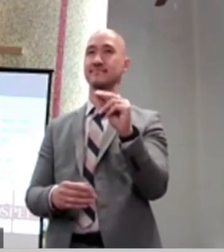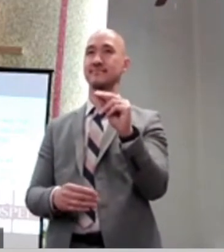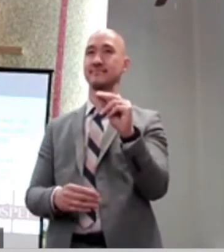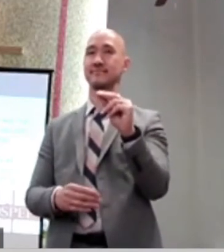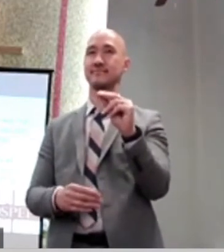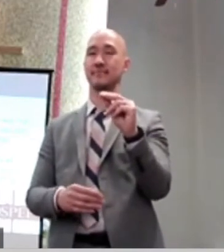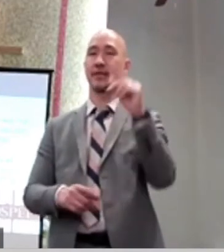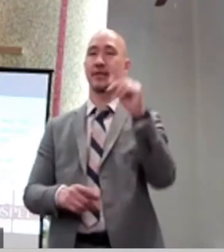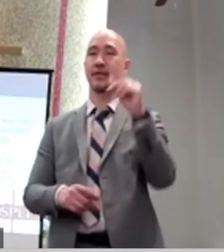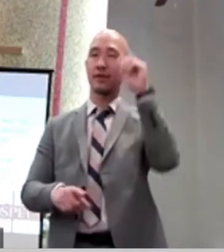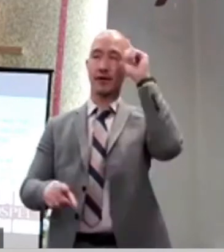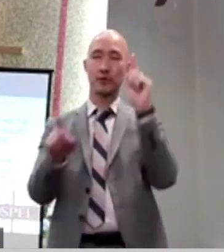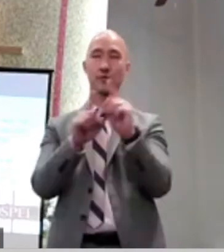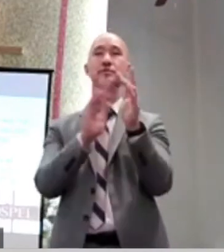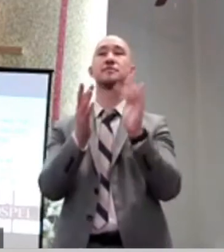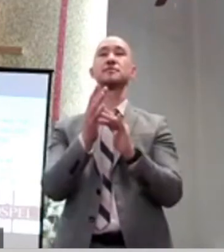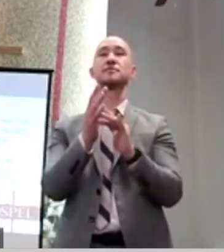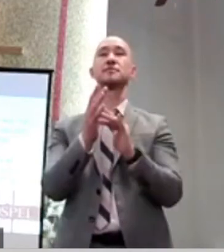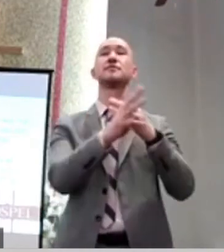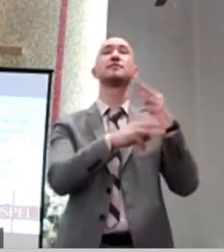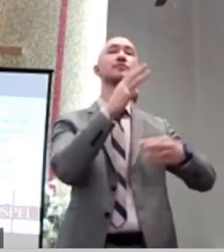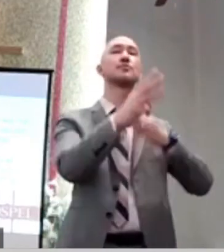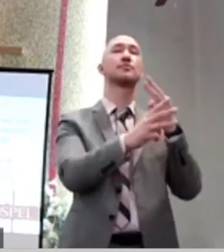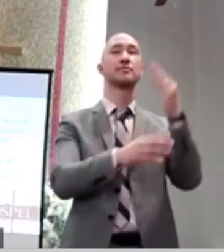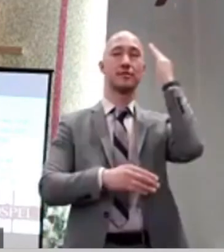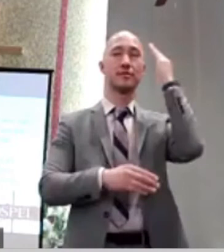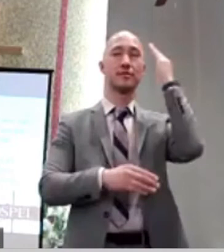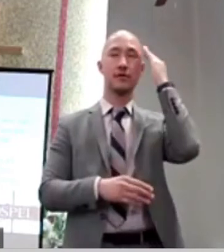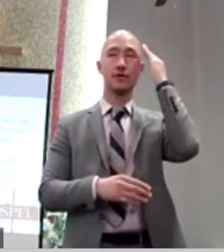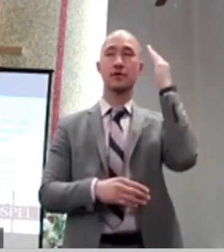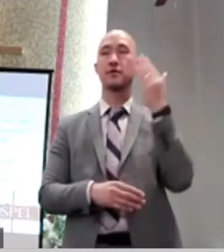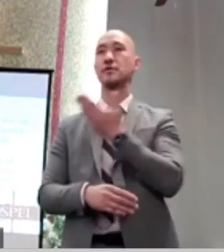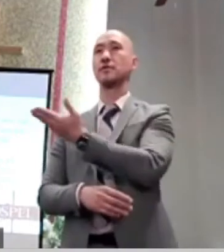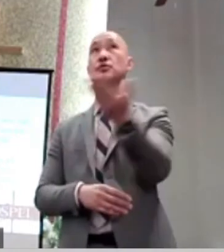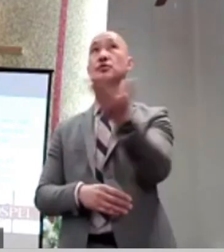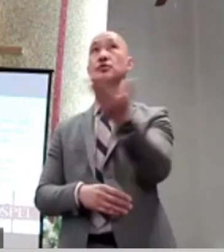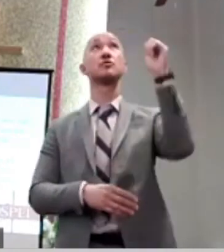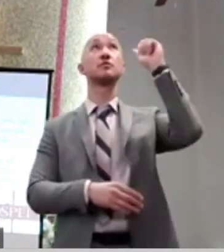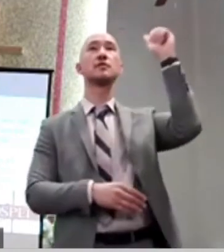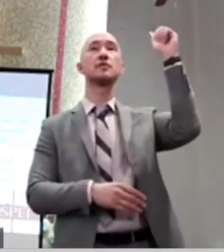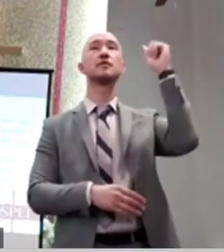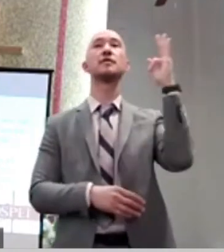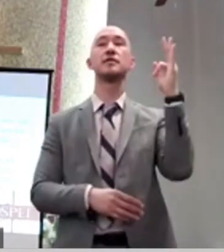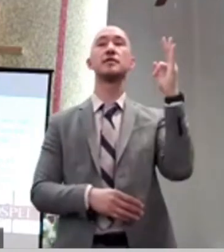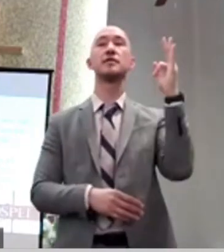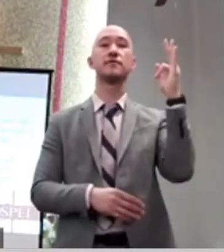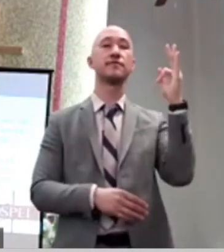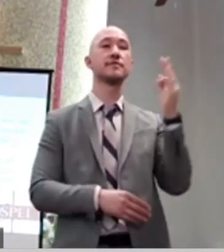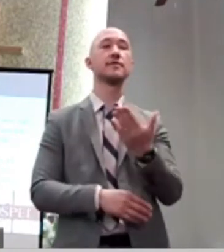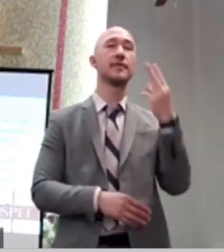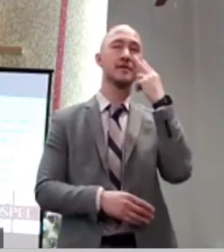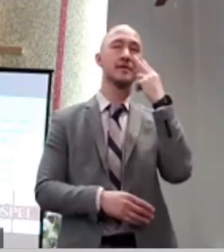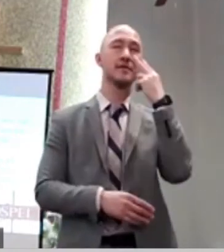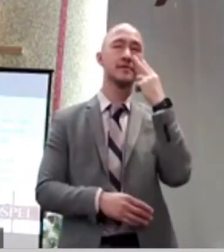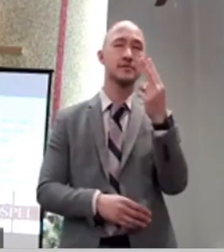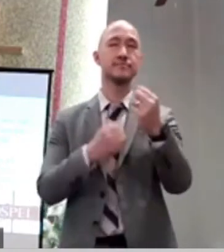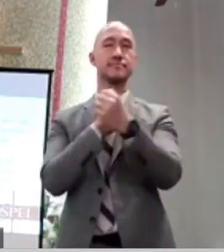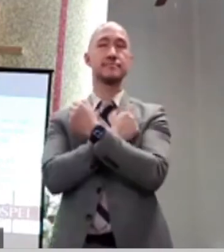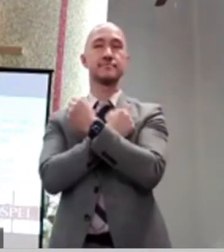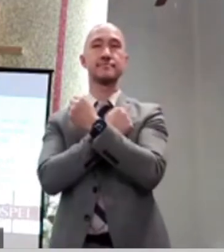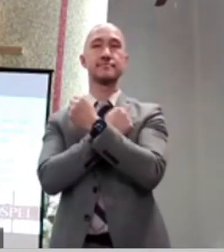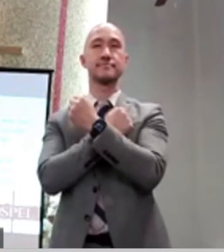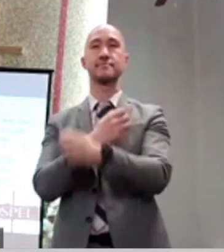a defining thing. Jesus says, nope. What's going to define you is how you love one another. And that's why Paul